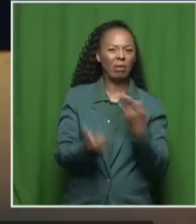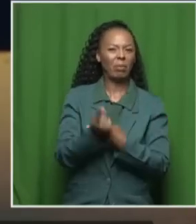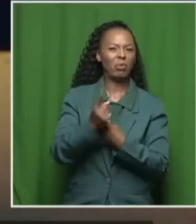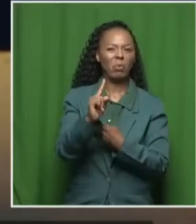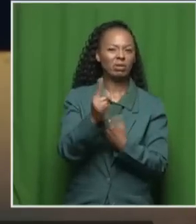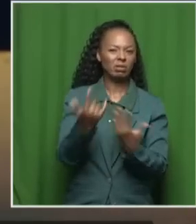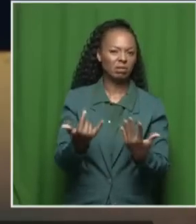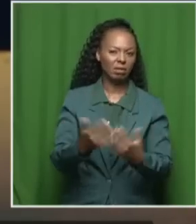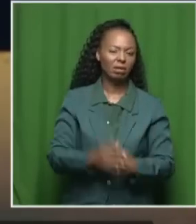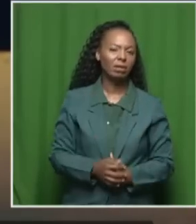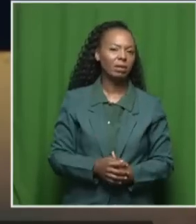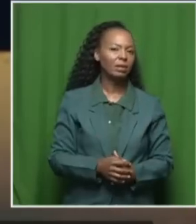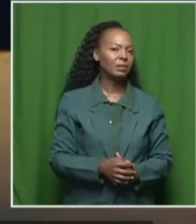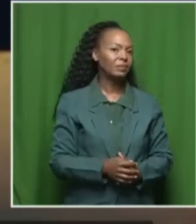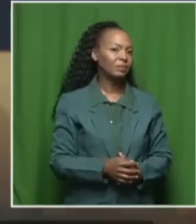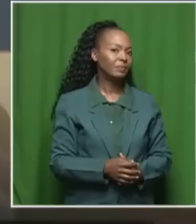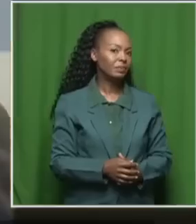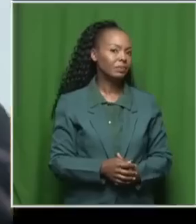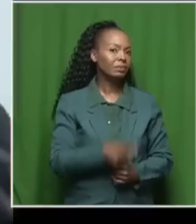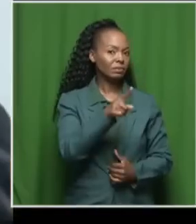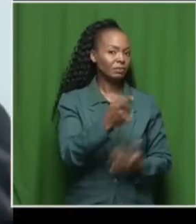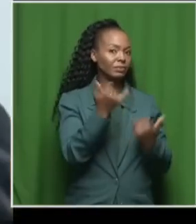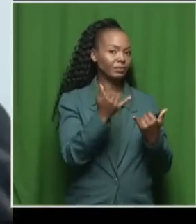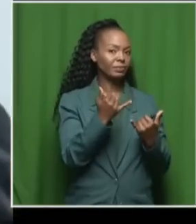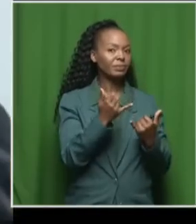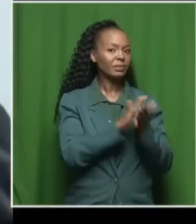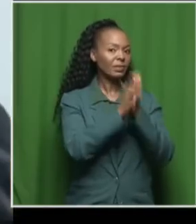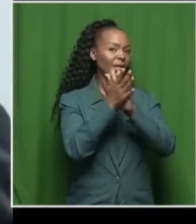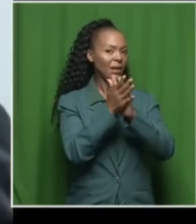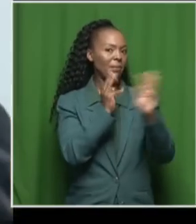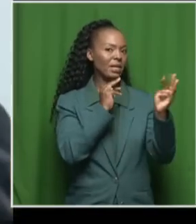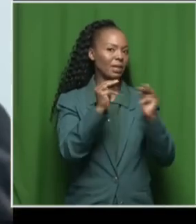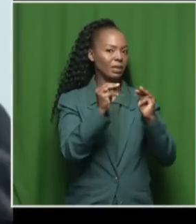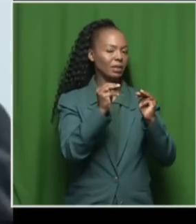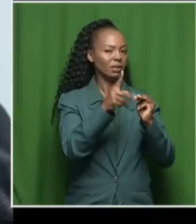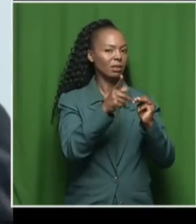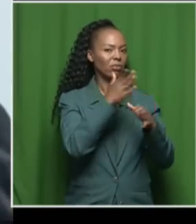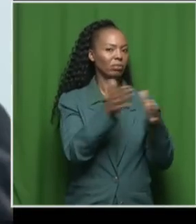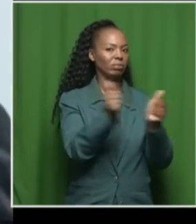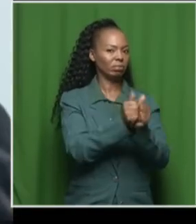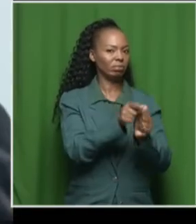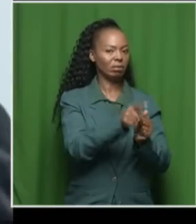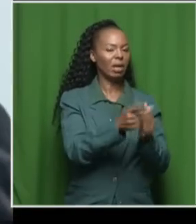Our officers, disaster management officers, are actually hard at work.